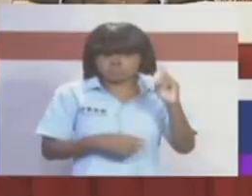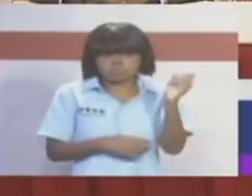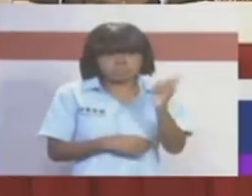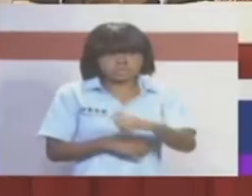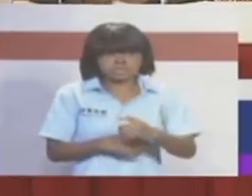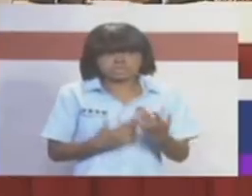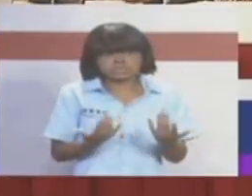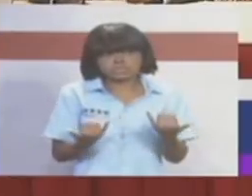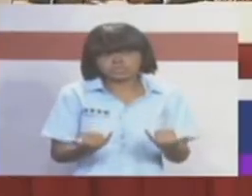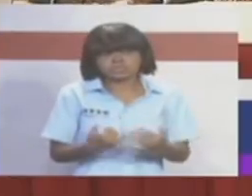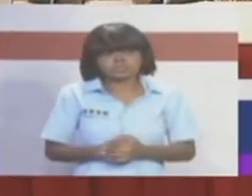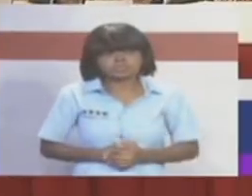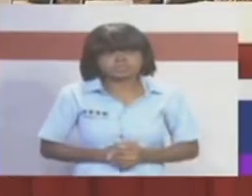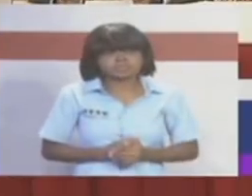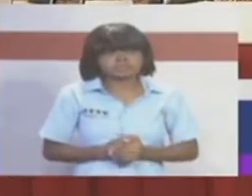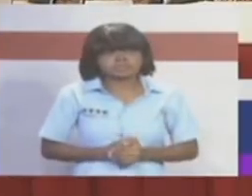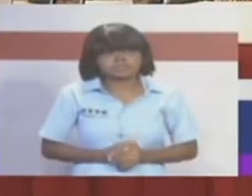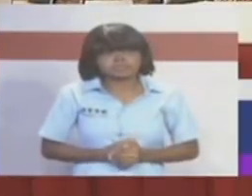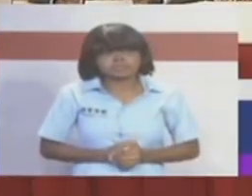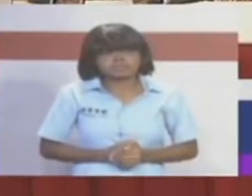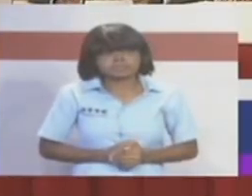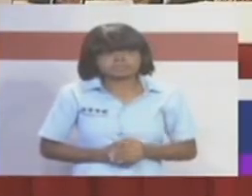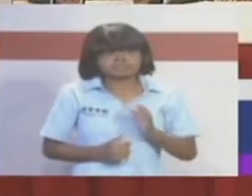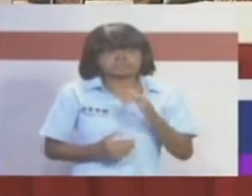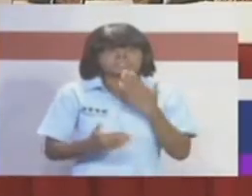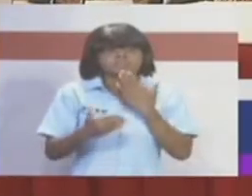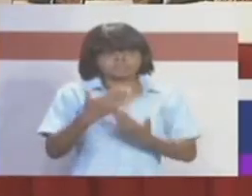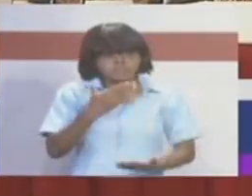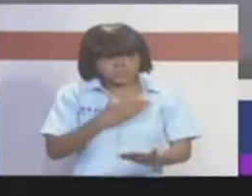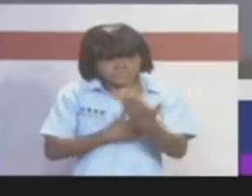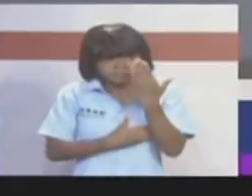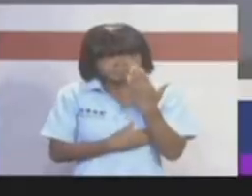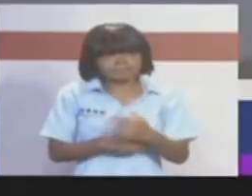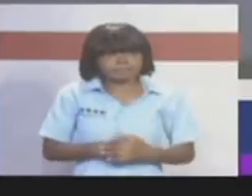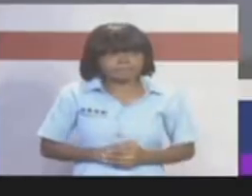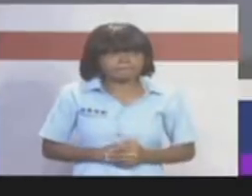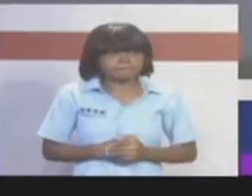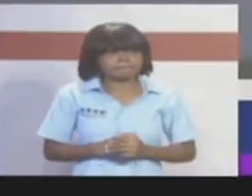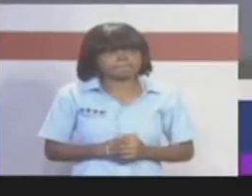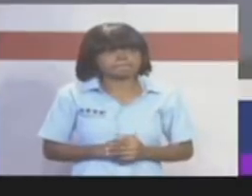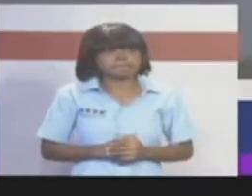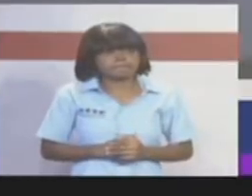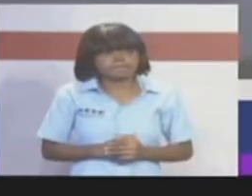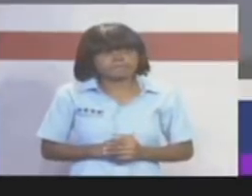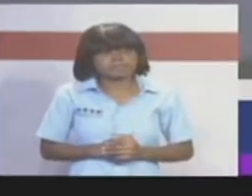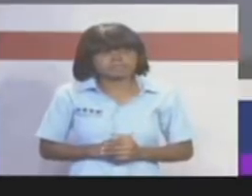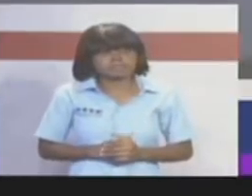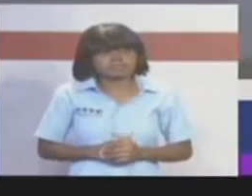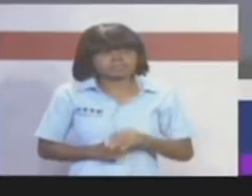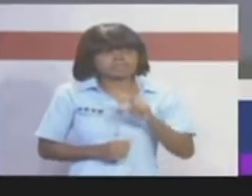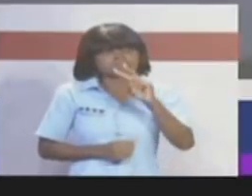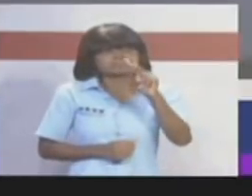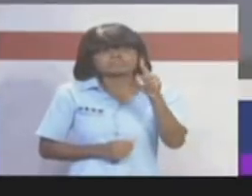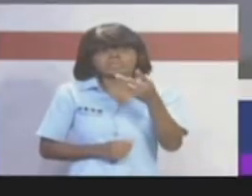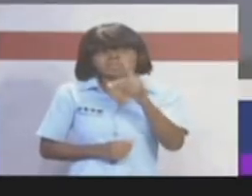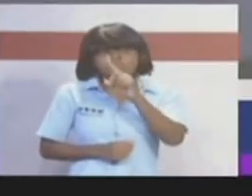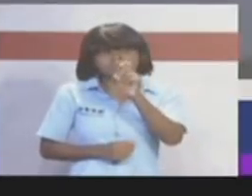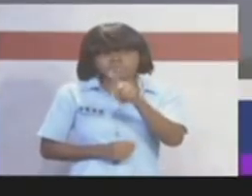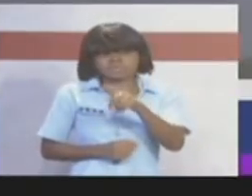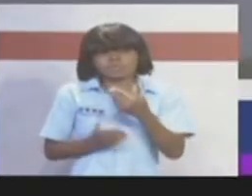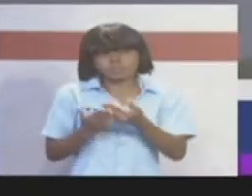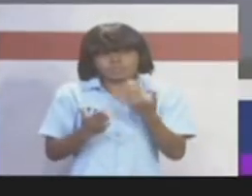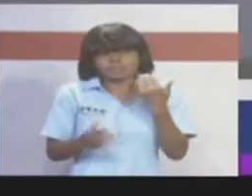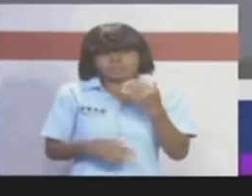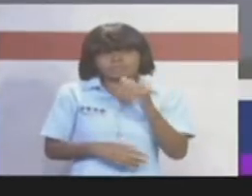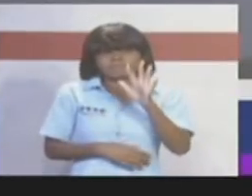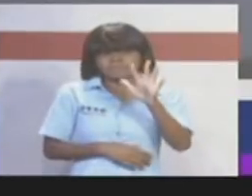Hi, morning again, everyone. Dr. Hines, I just want to follow up on my second question that I asked there. Out of these 56 people who would have been